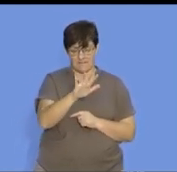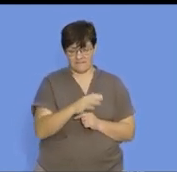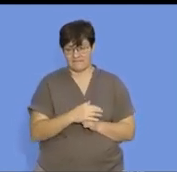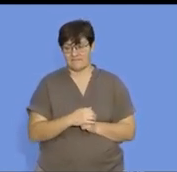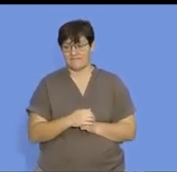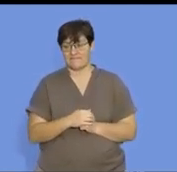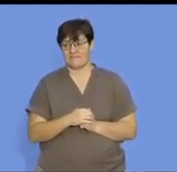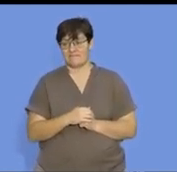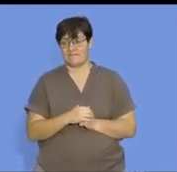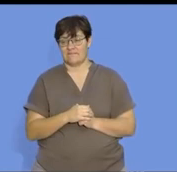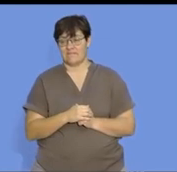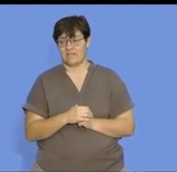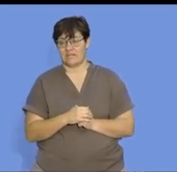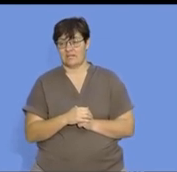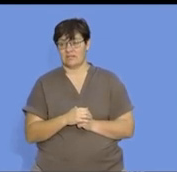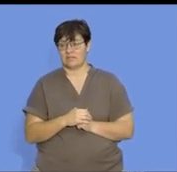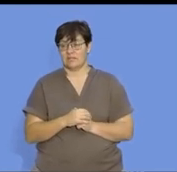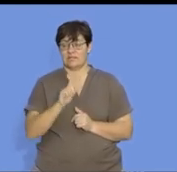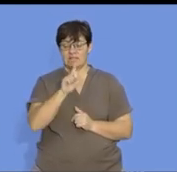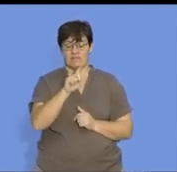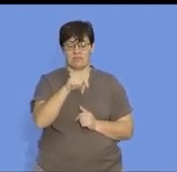11.5. And that gives me